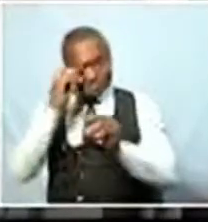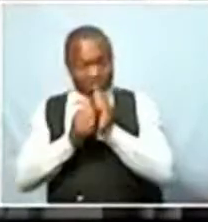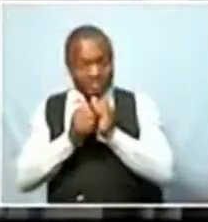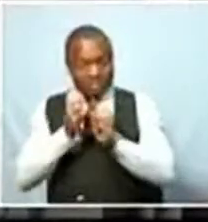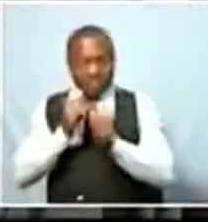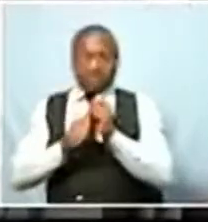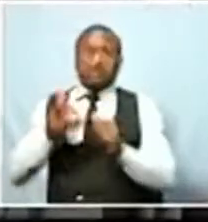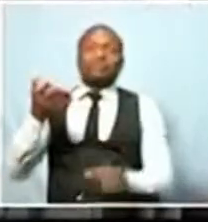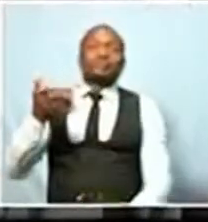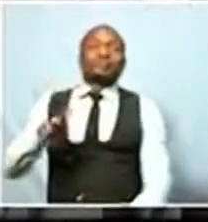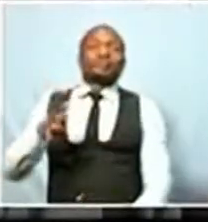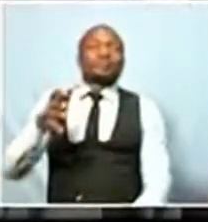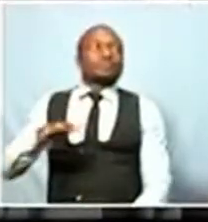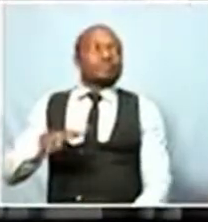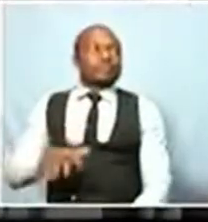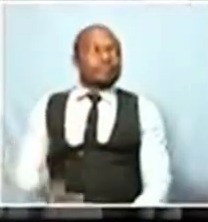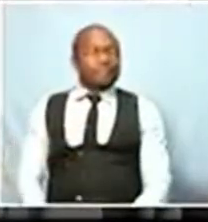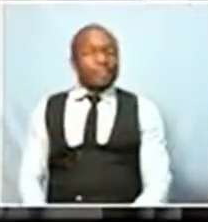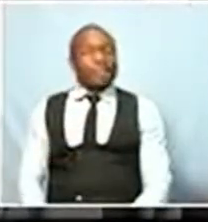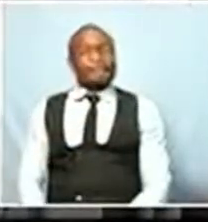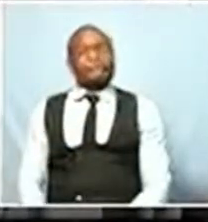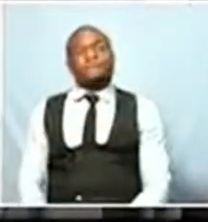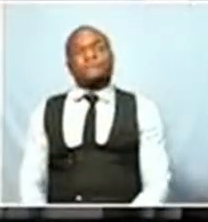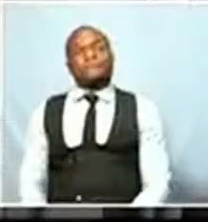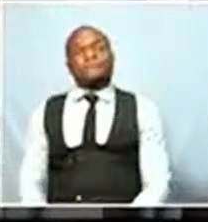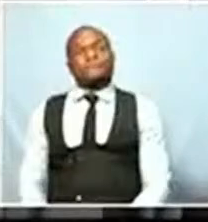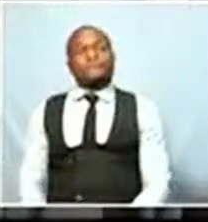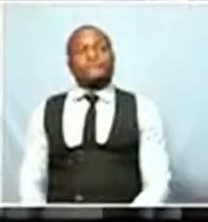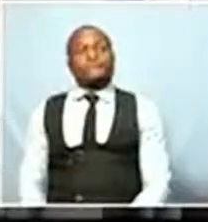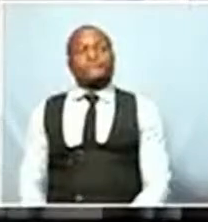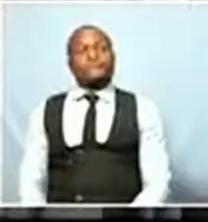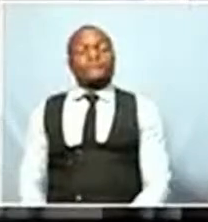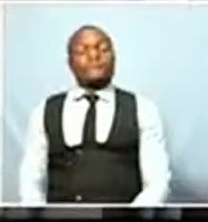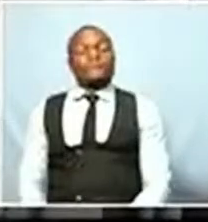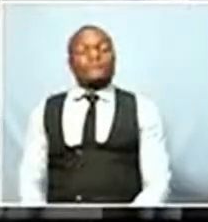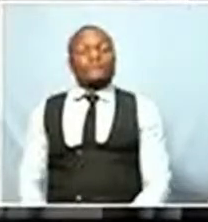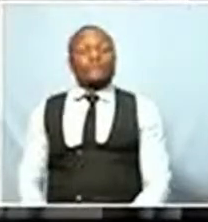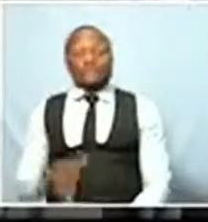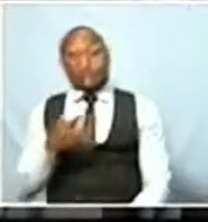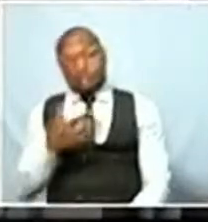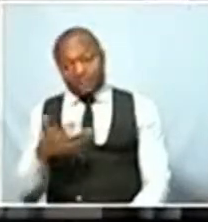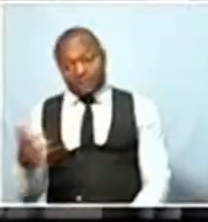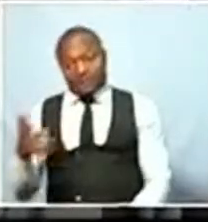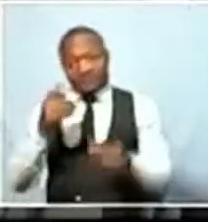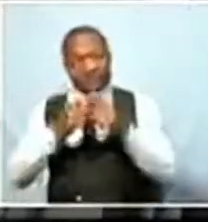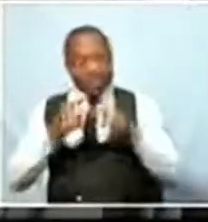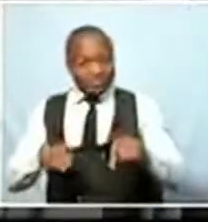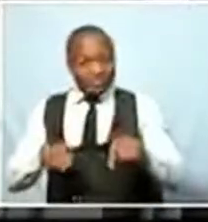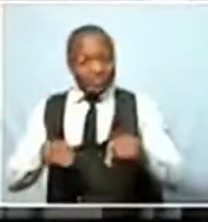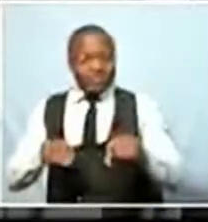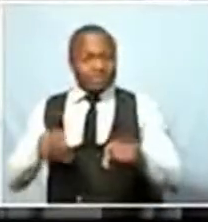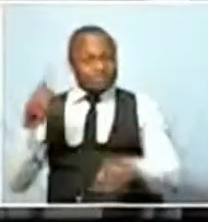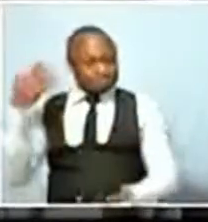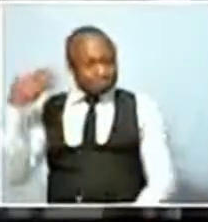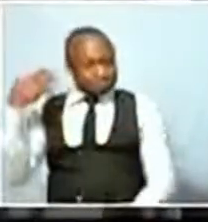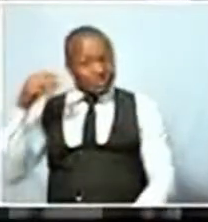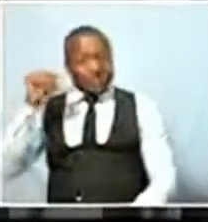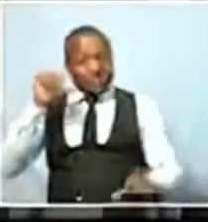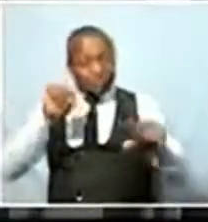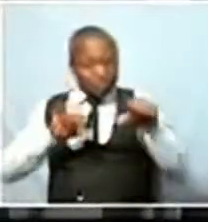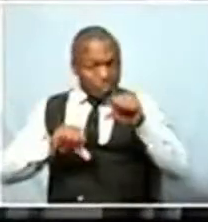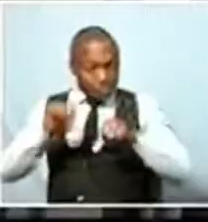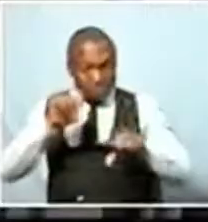nature. Chair, it has been a misnomer in the way things have been handled in the past, where